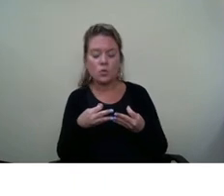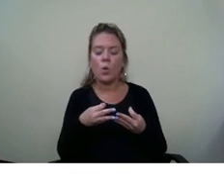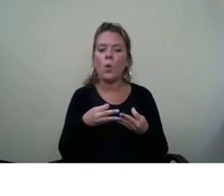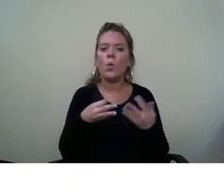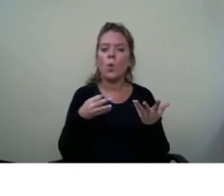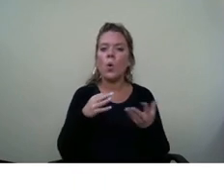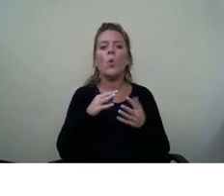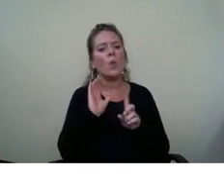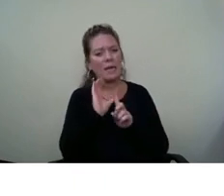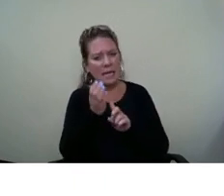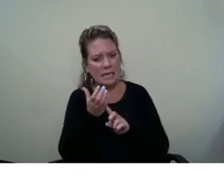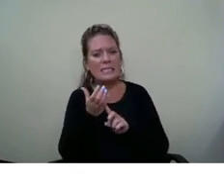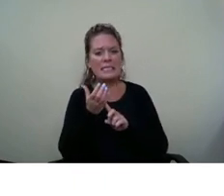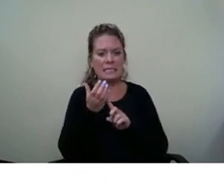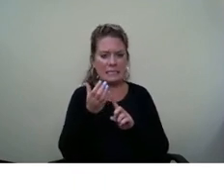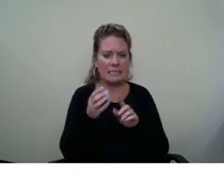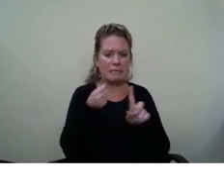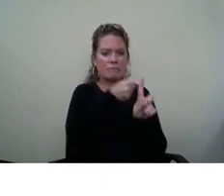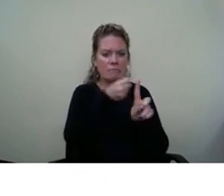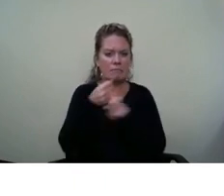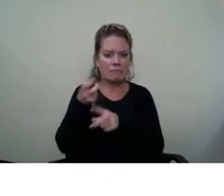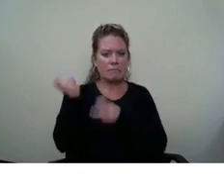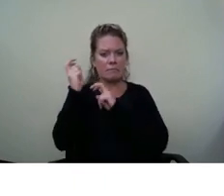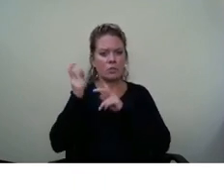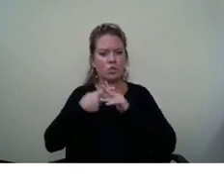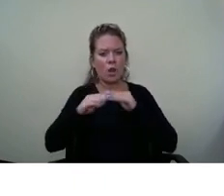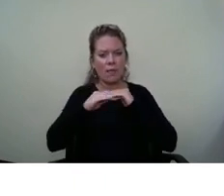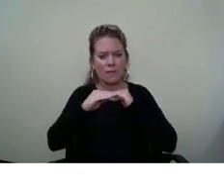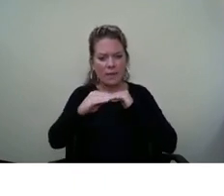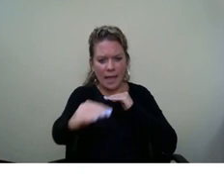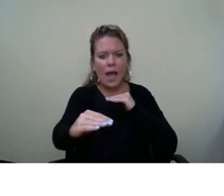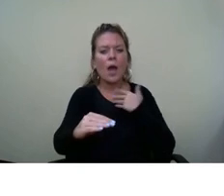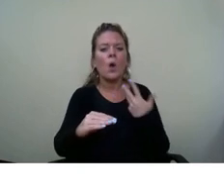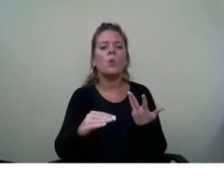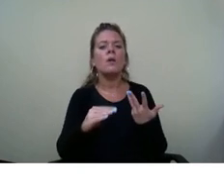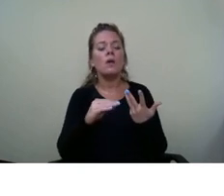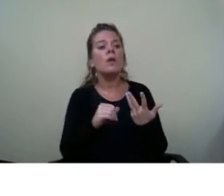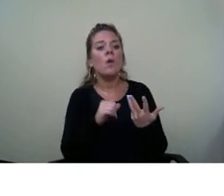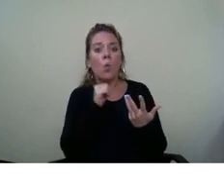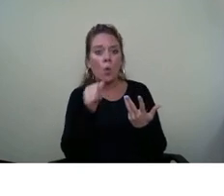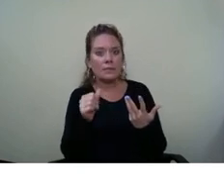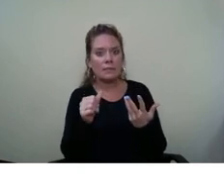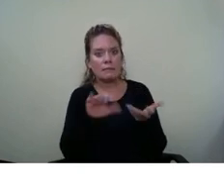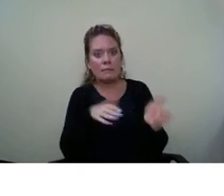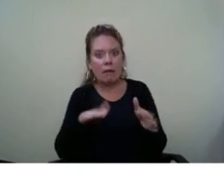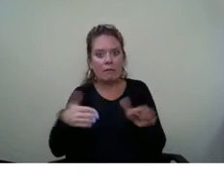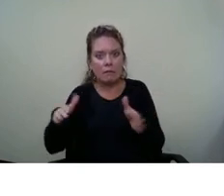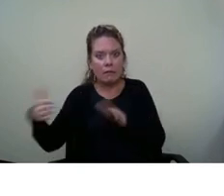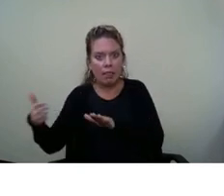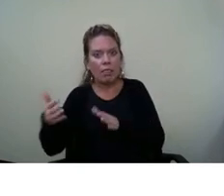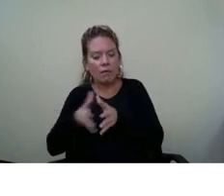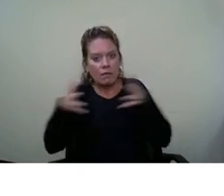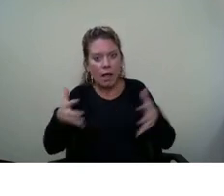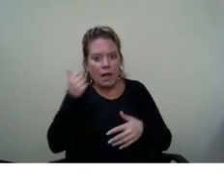started leveling out, there wasn't that many, you weren't hearing about all of these people dying every day, people started deciding,